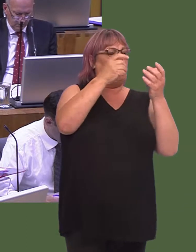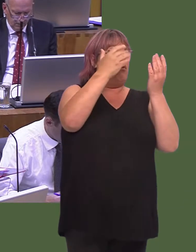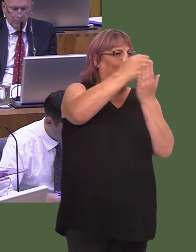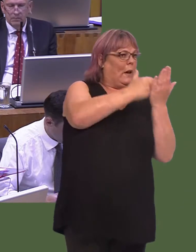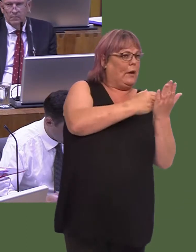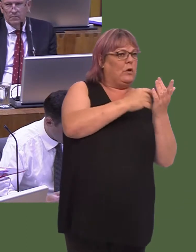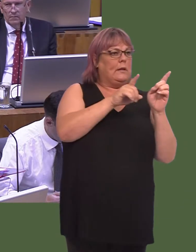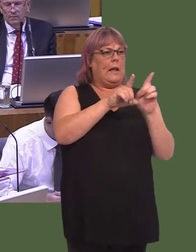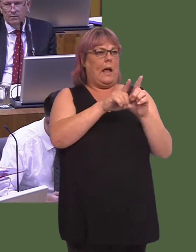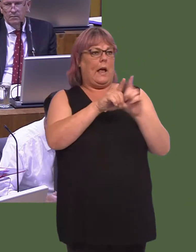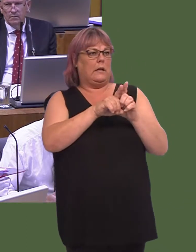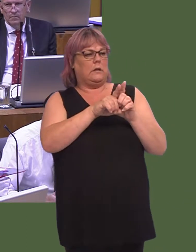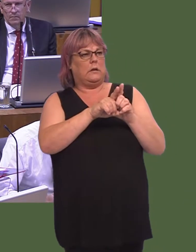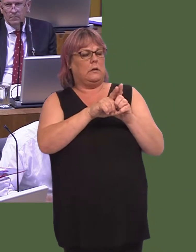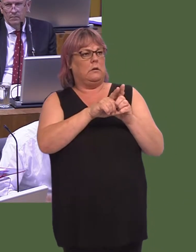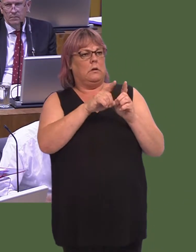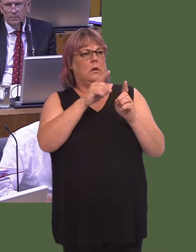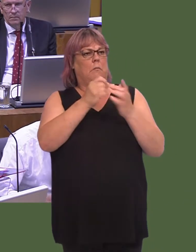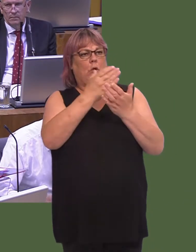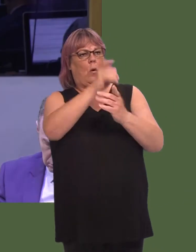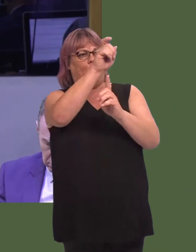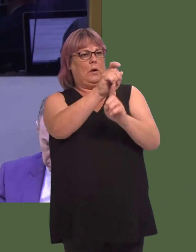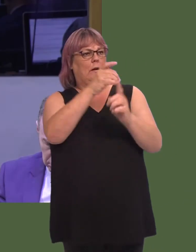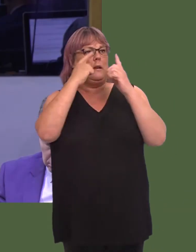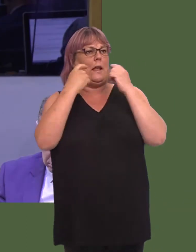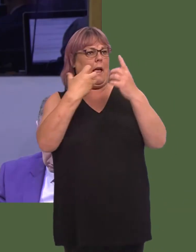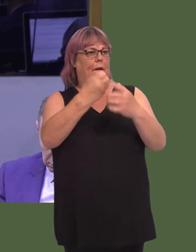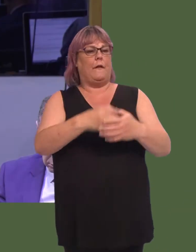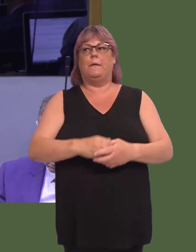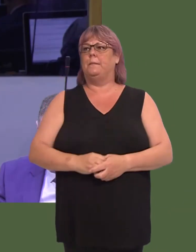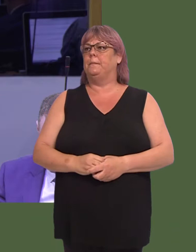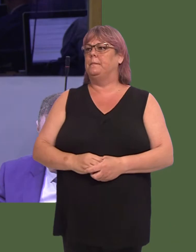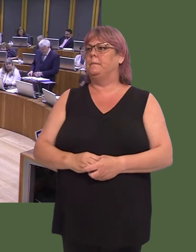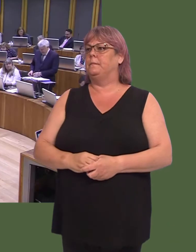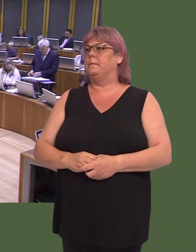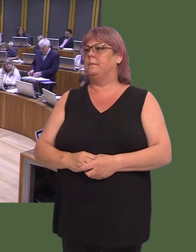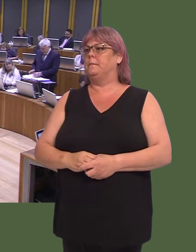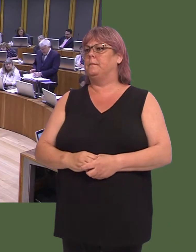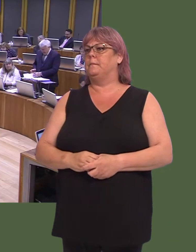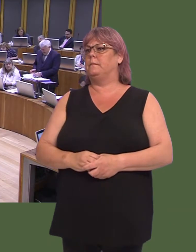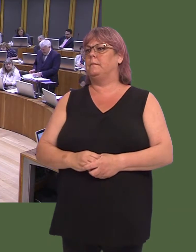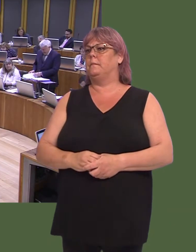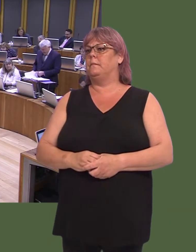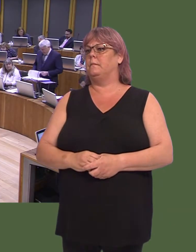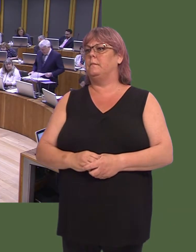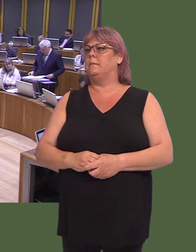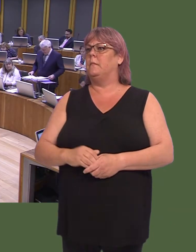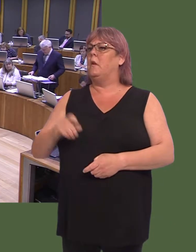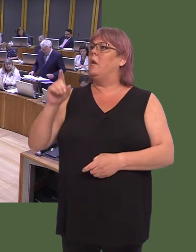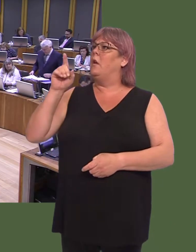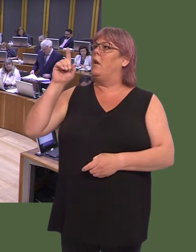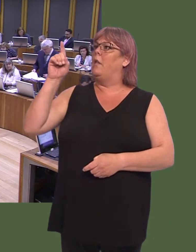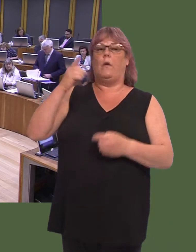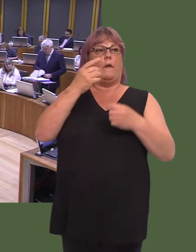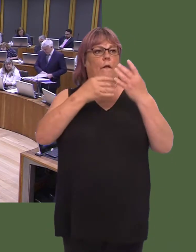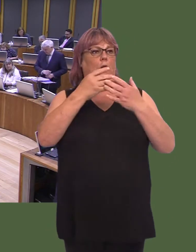the regulations and their assessments to make sure that people get the care that they need. Susie Dibbs. Deal, Llywydd. Well, I think those figures just highlight the